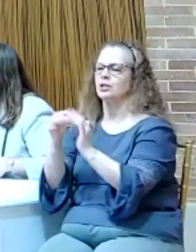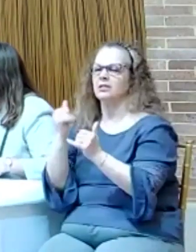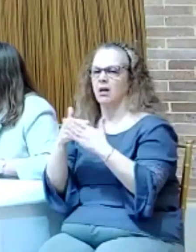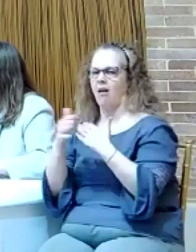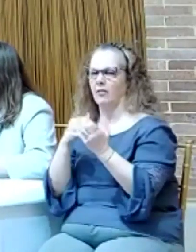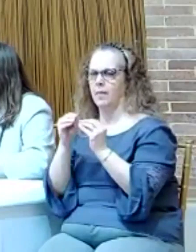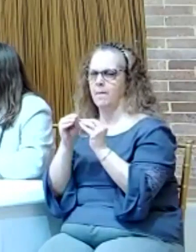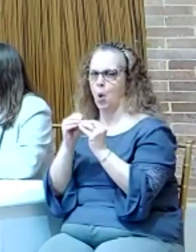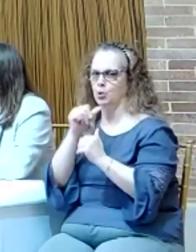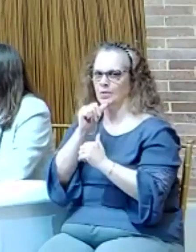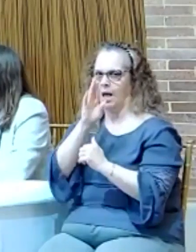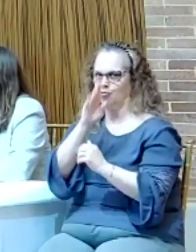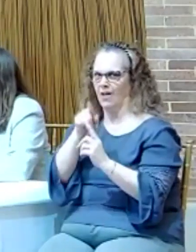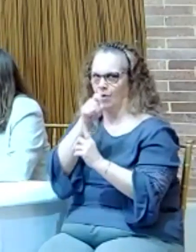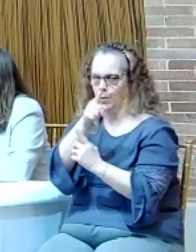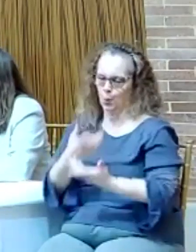way